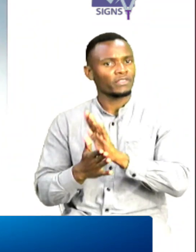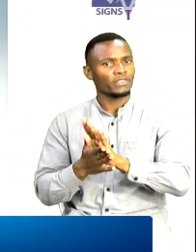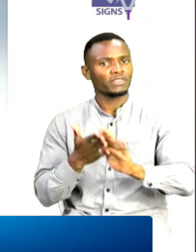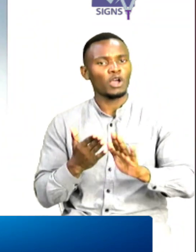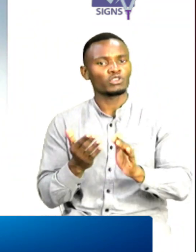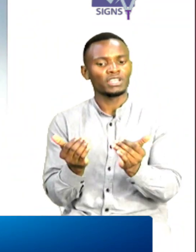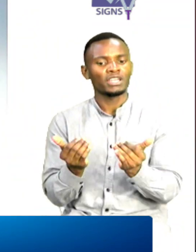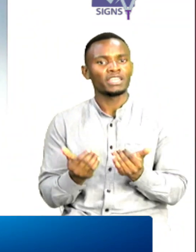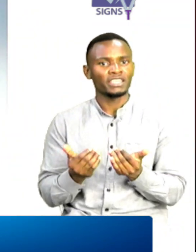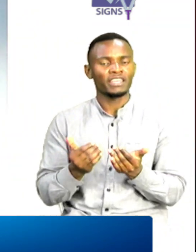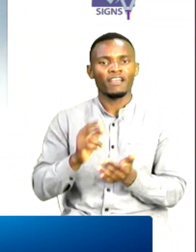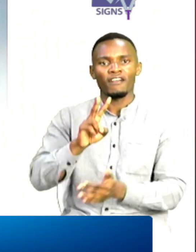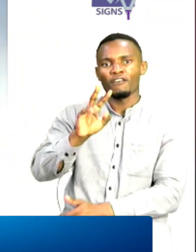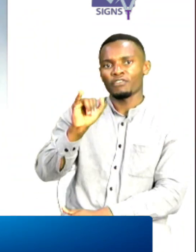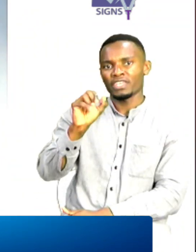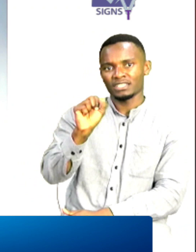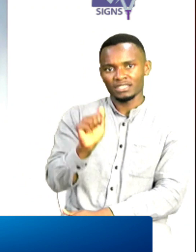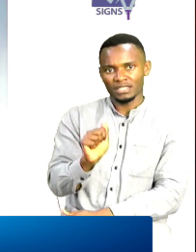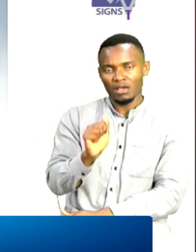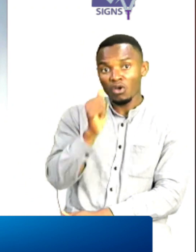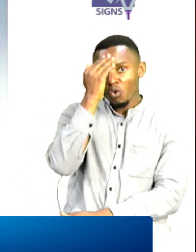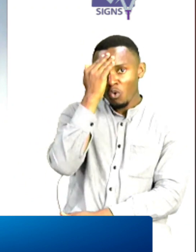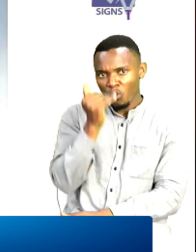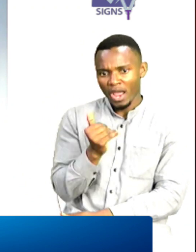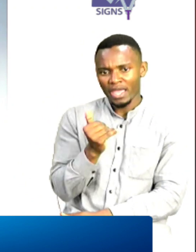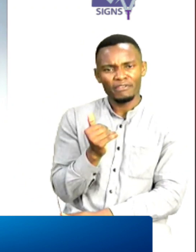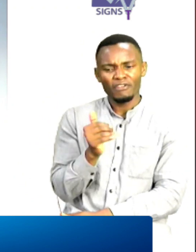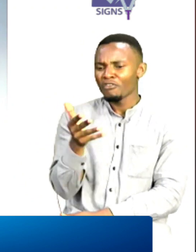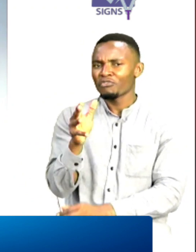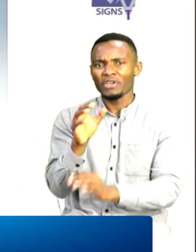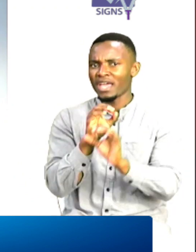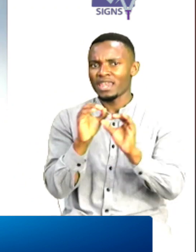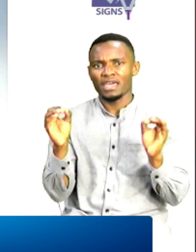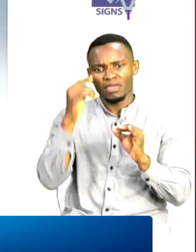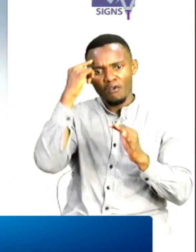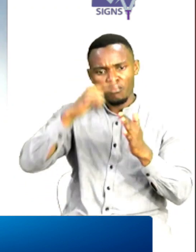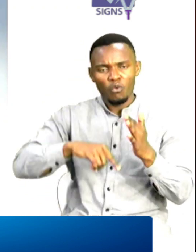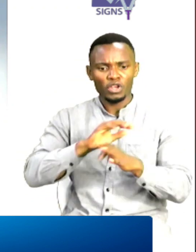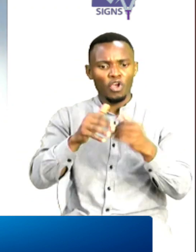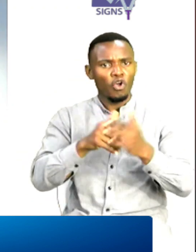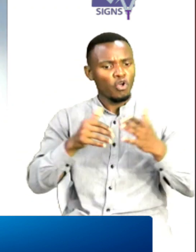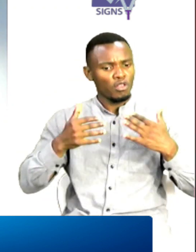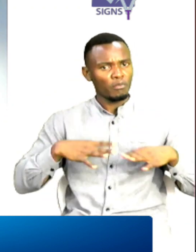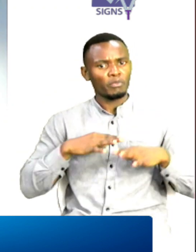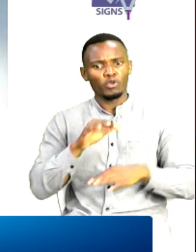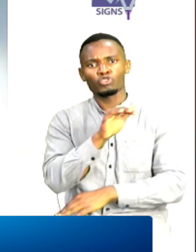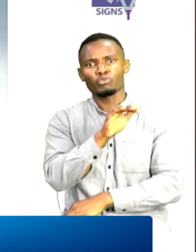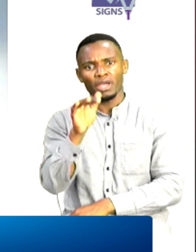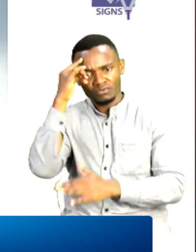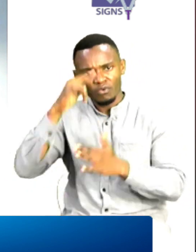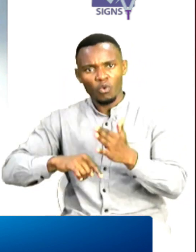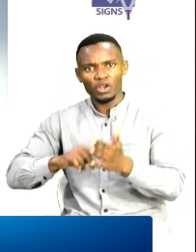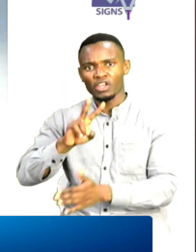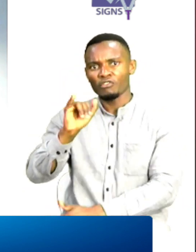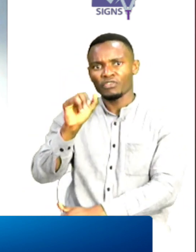of a visa, because it is not fair for anybody to be asked for a visa